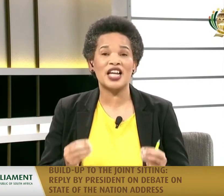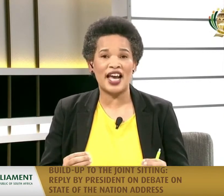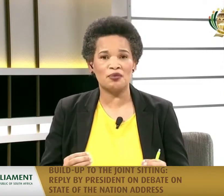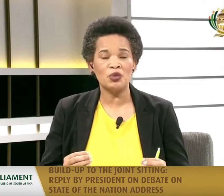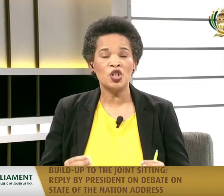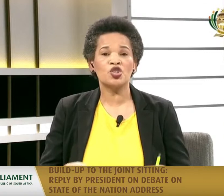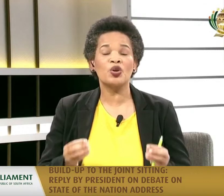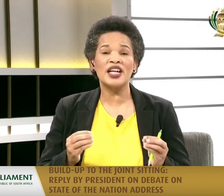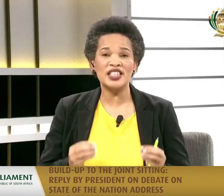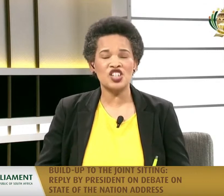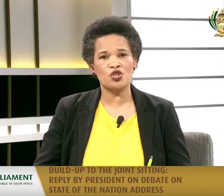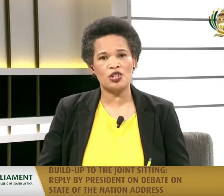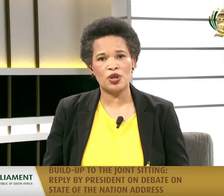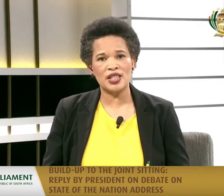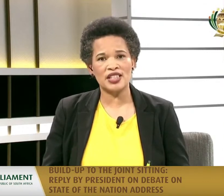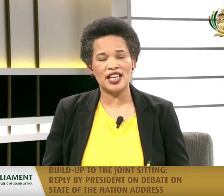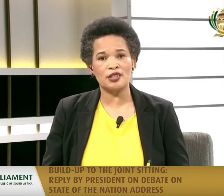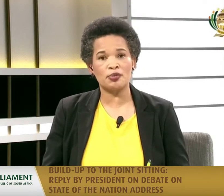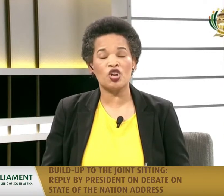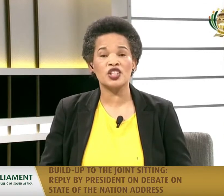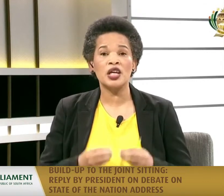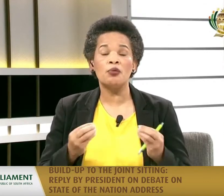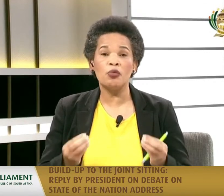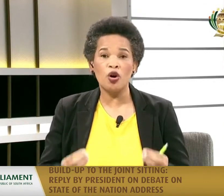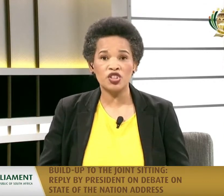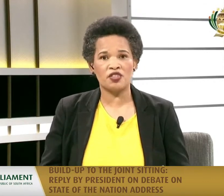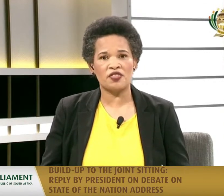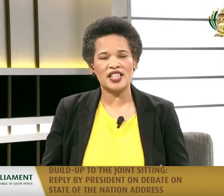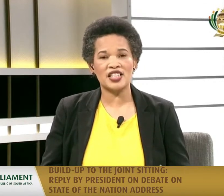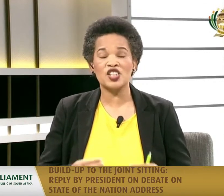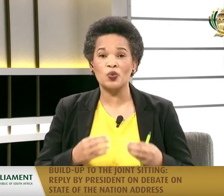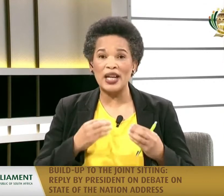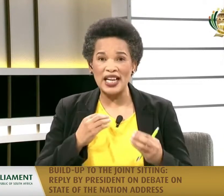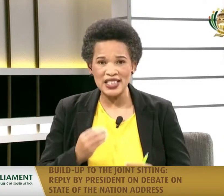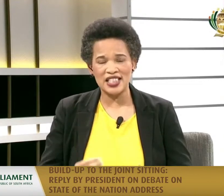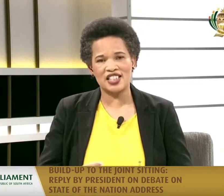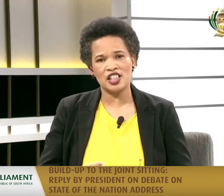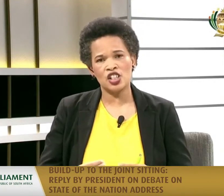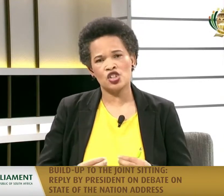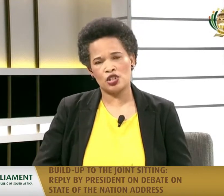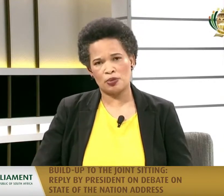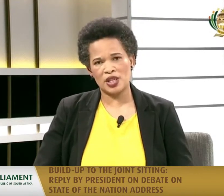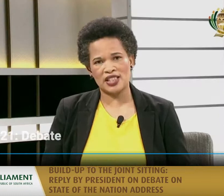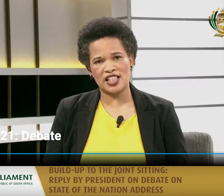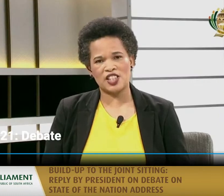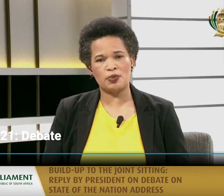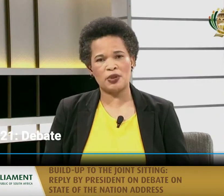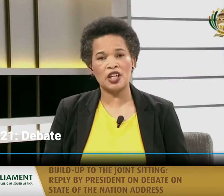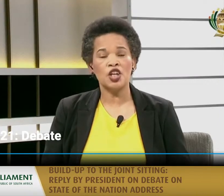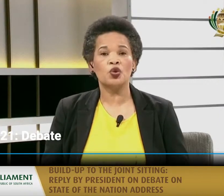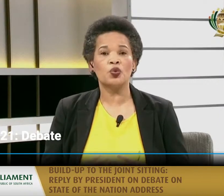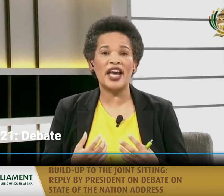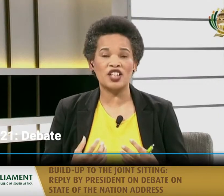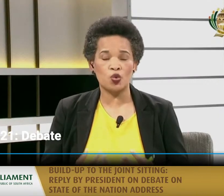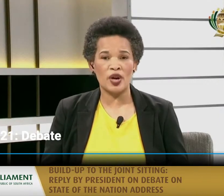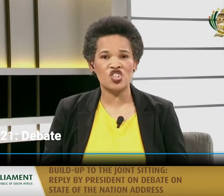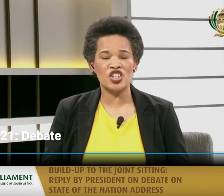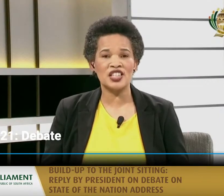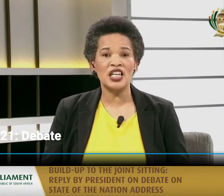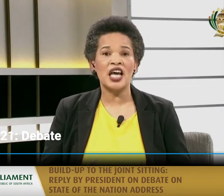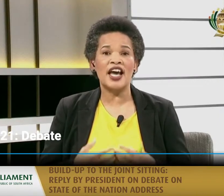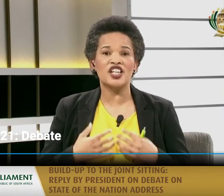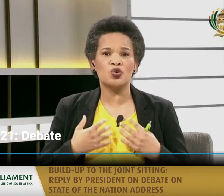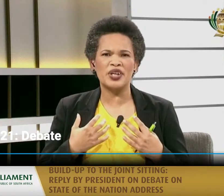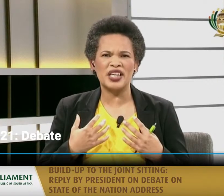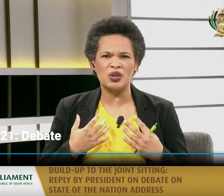yourself time to listen to the president, because most of us, as we listened to the president speak, we had